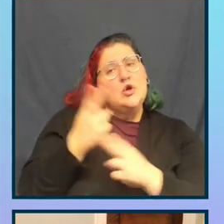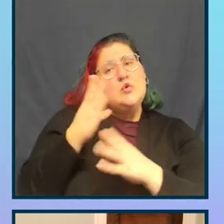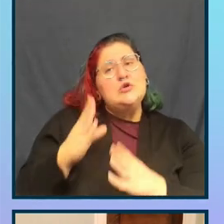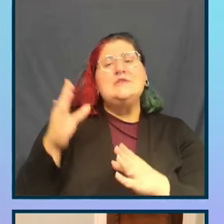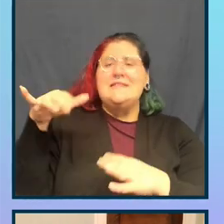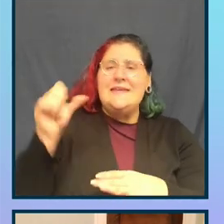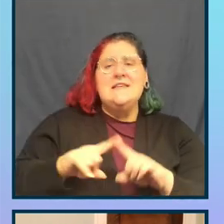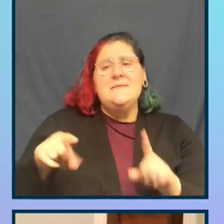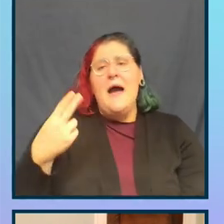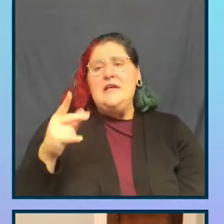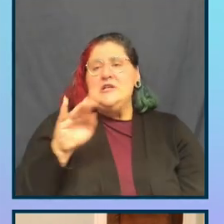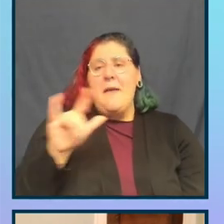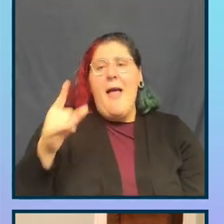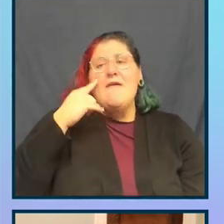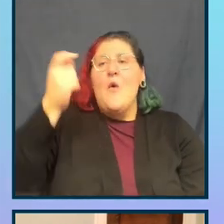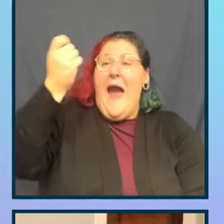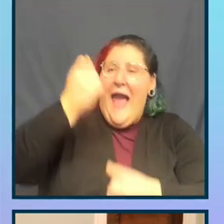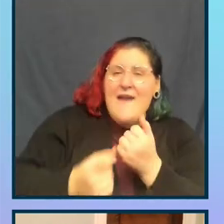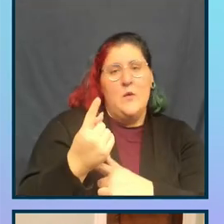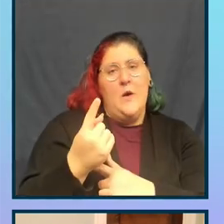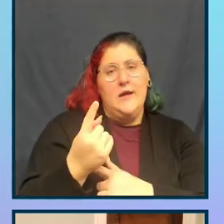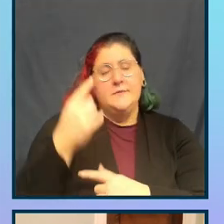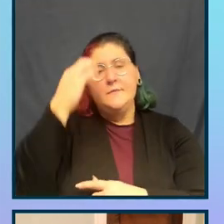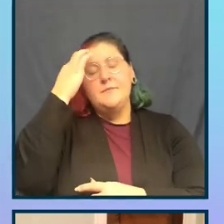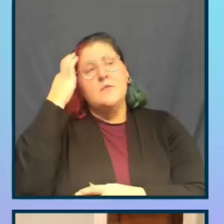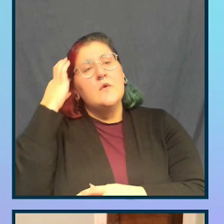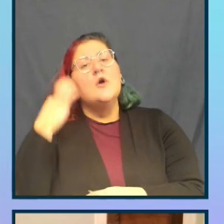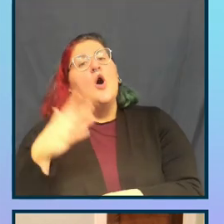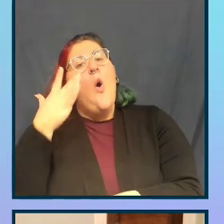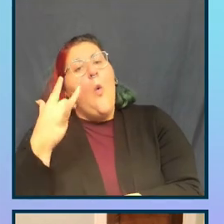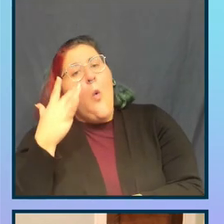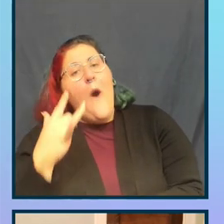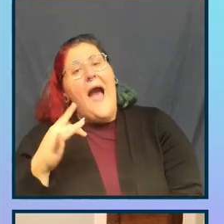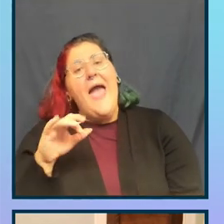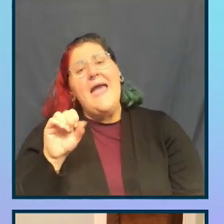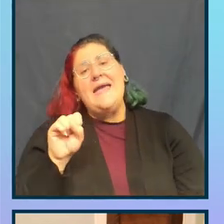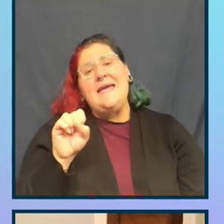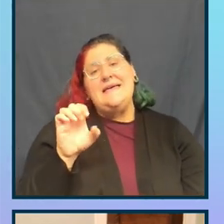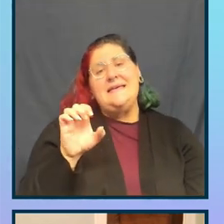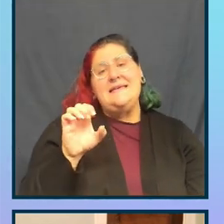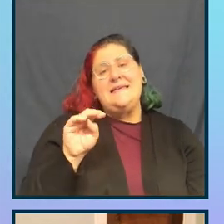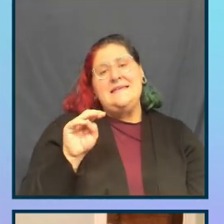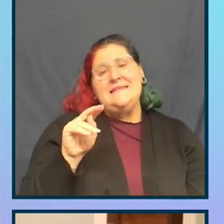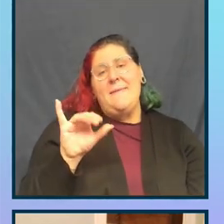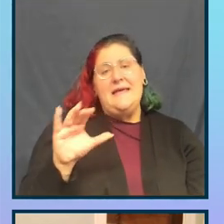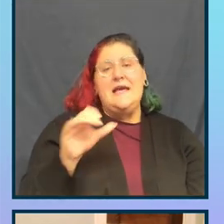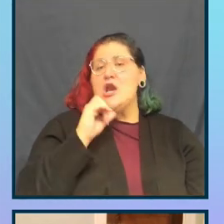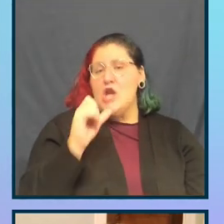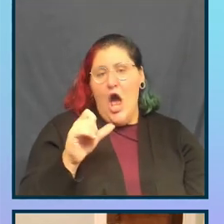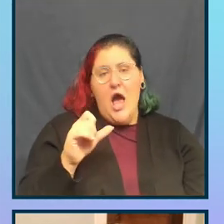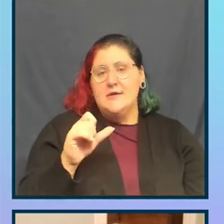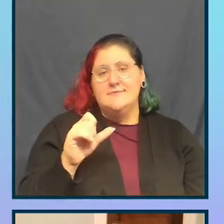So, why is semantic and non-presentational HTML so important? Why